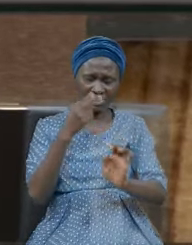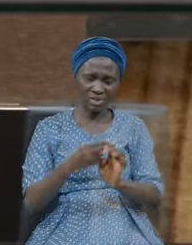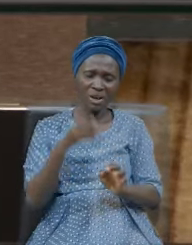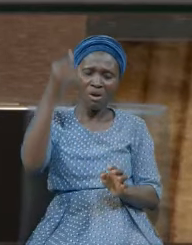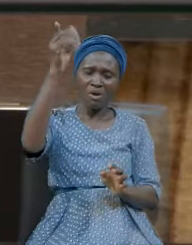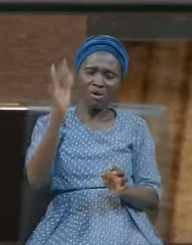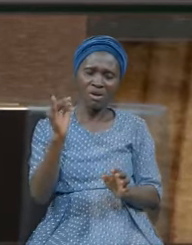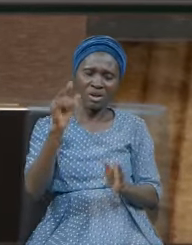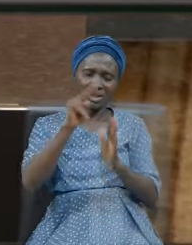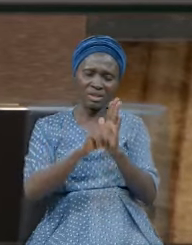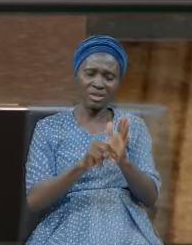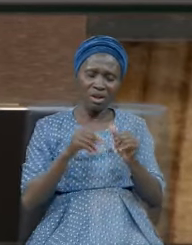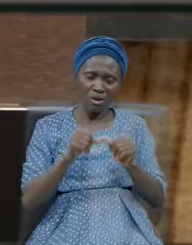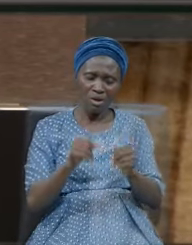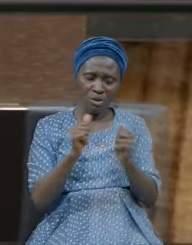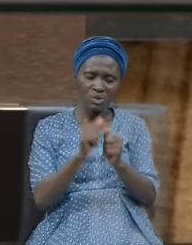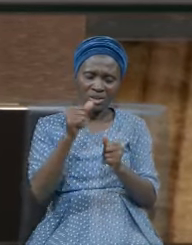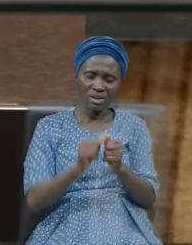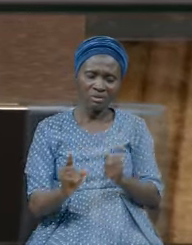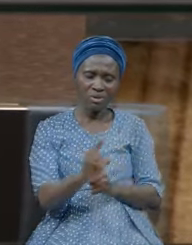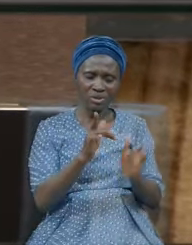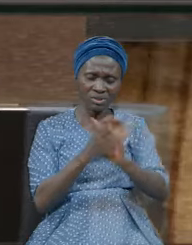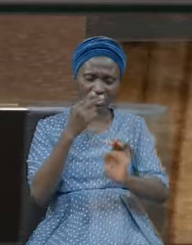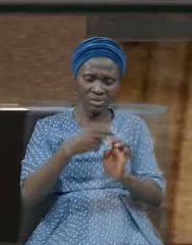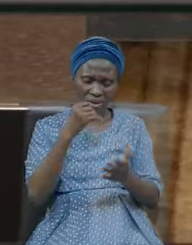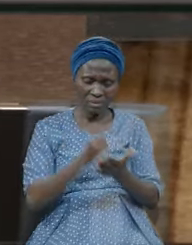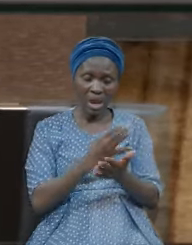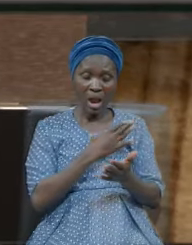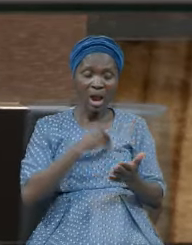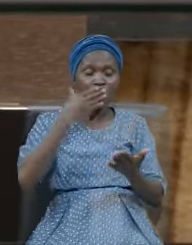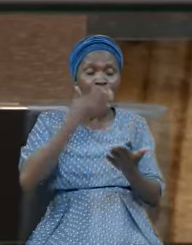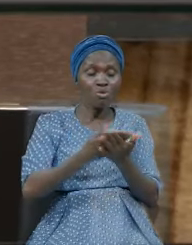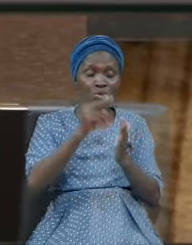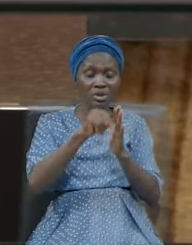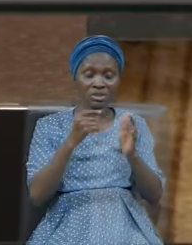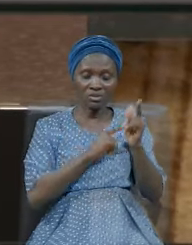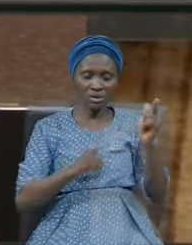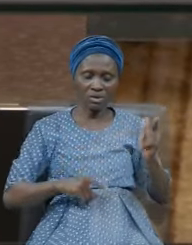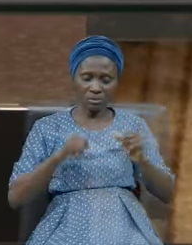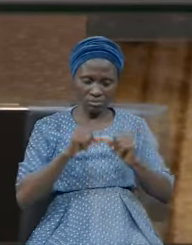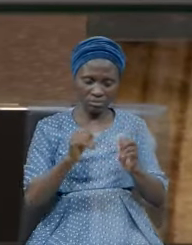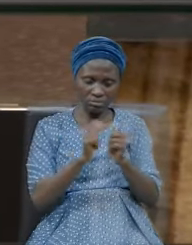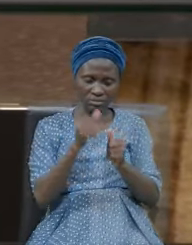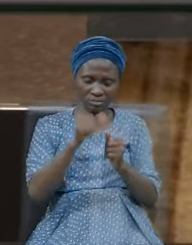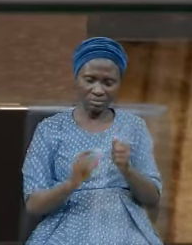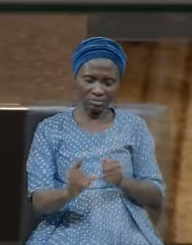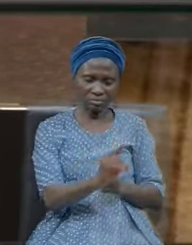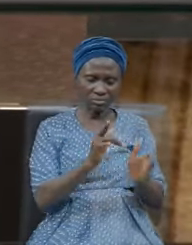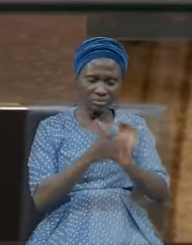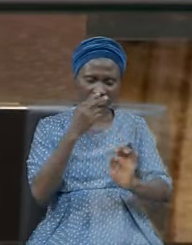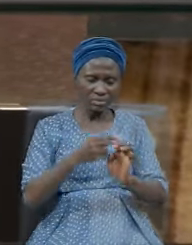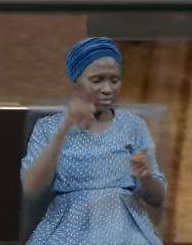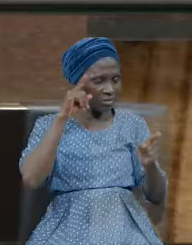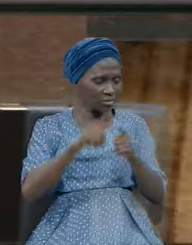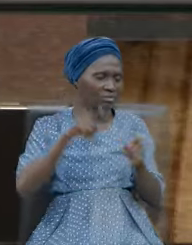with everyone. And the goodness of the Lord continue with everyone, brother, sister, here,